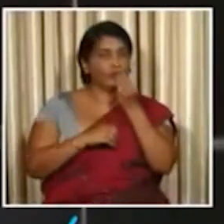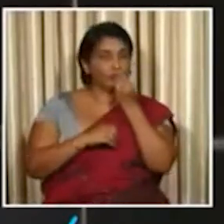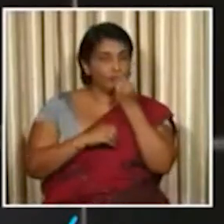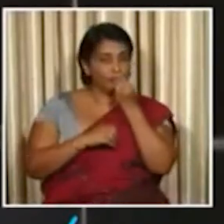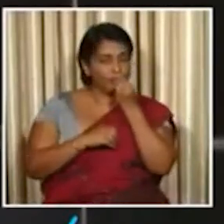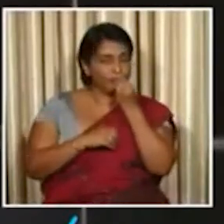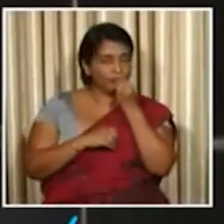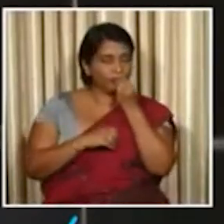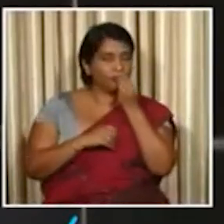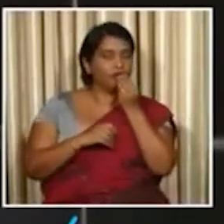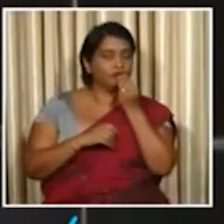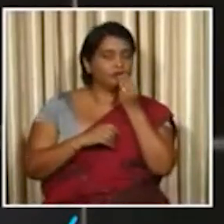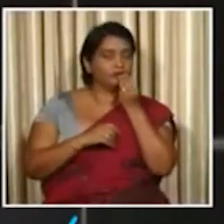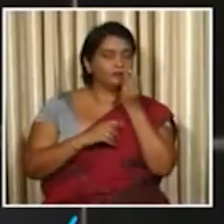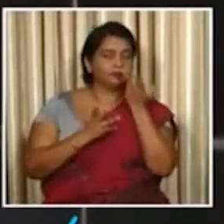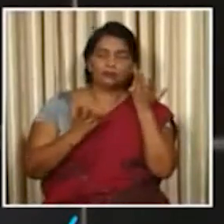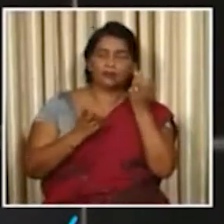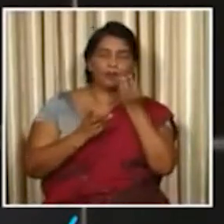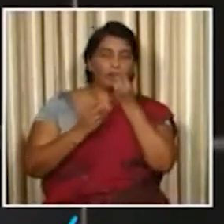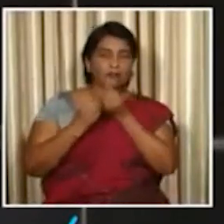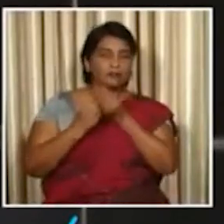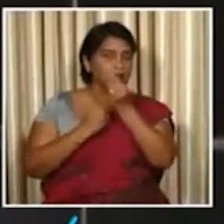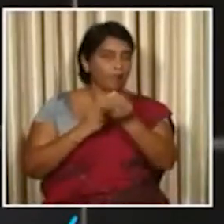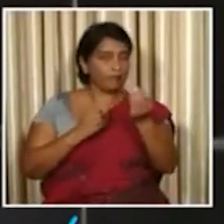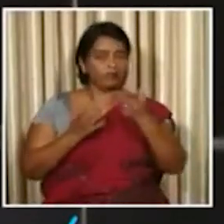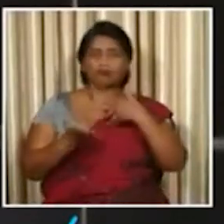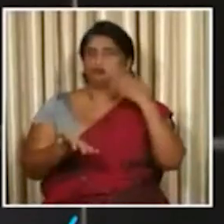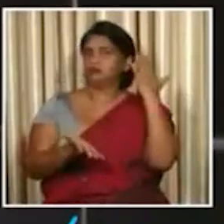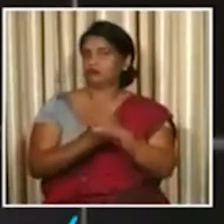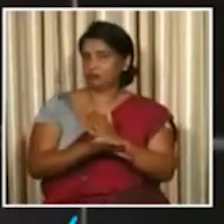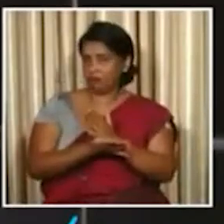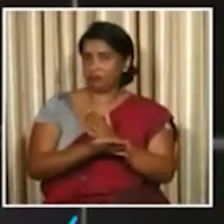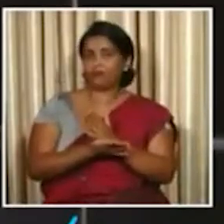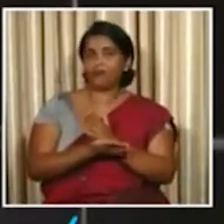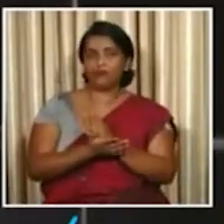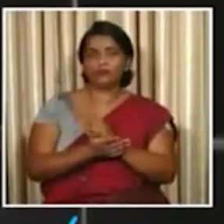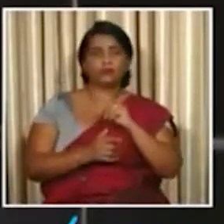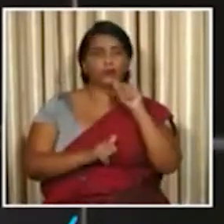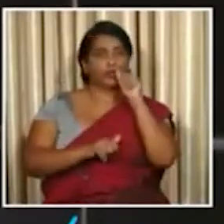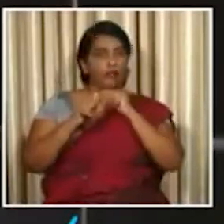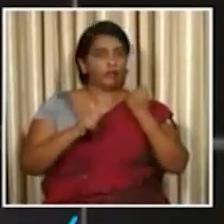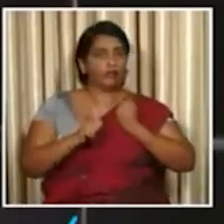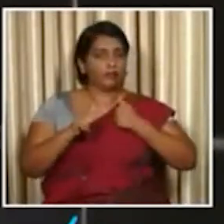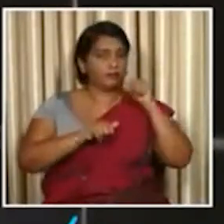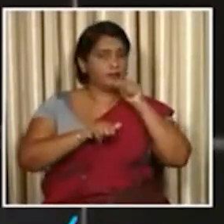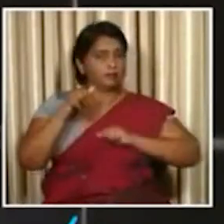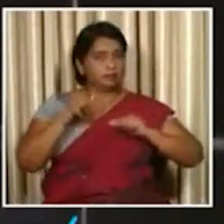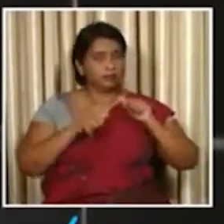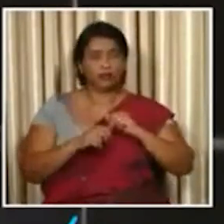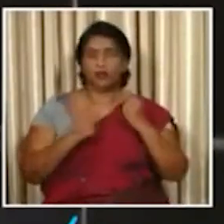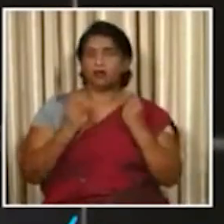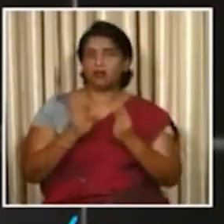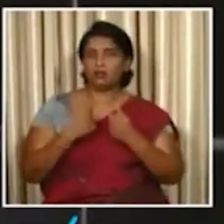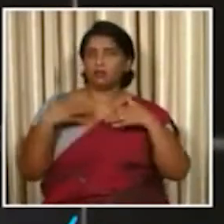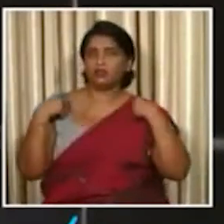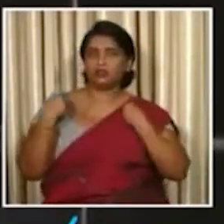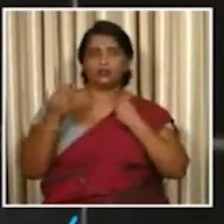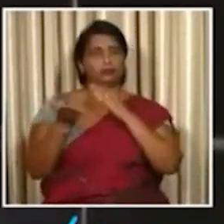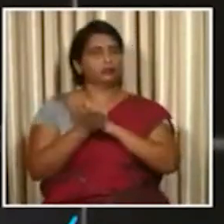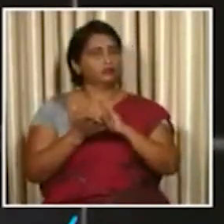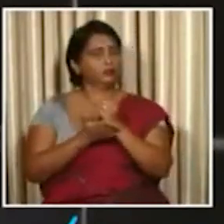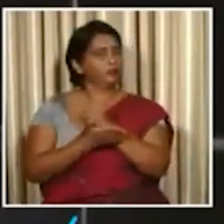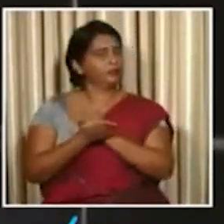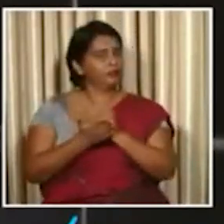like access to Medicare and life-saving emergency health services. Almost all of the medical facilities in